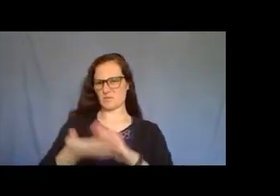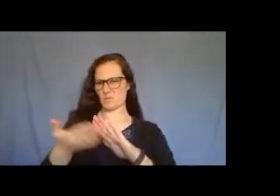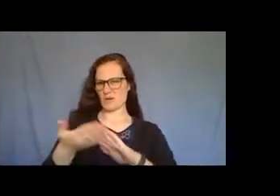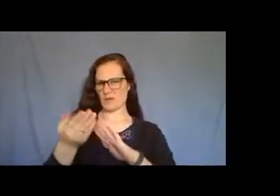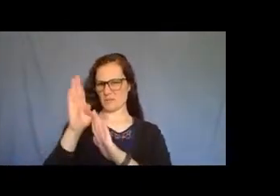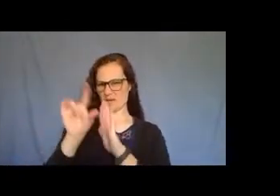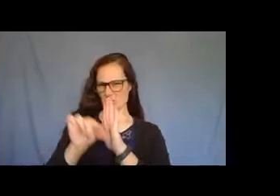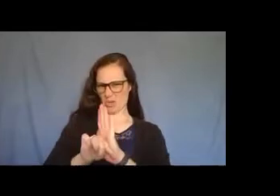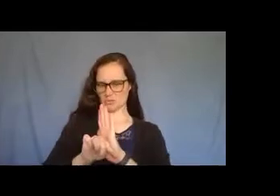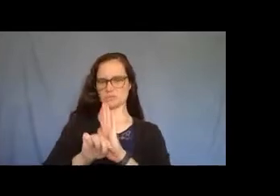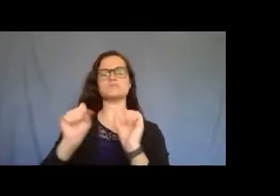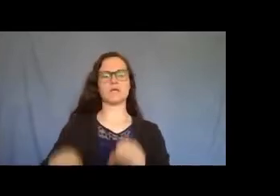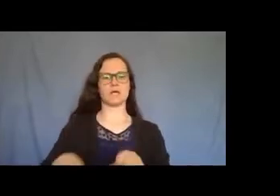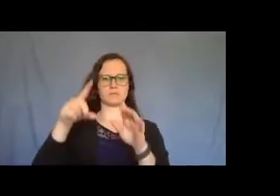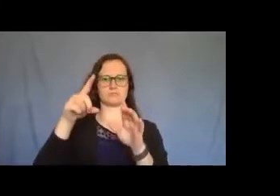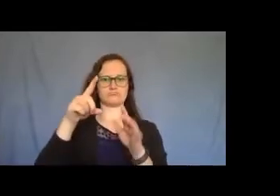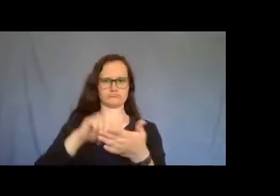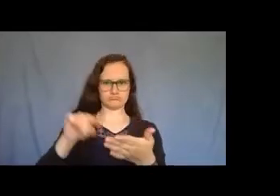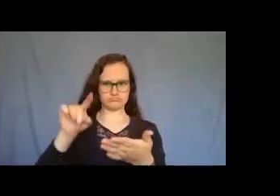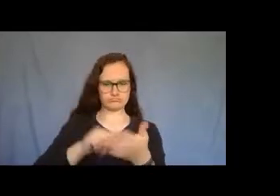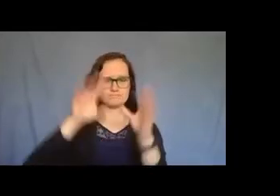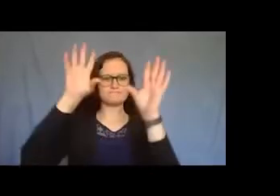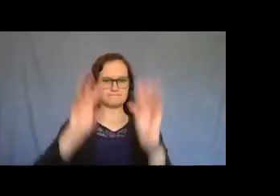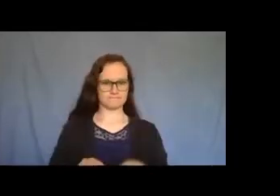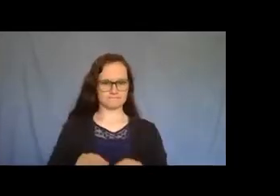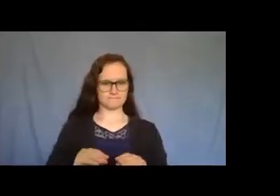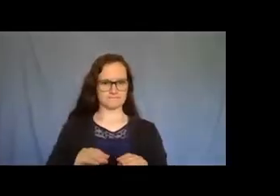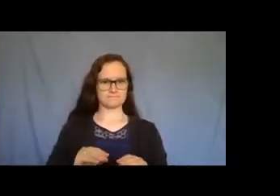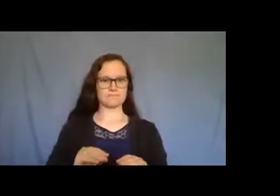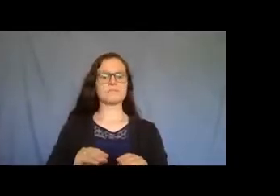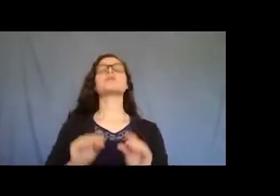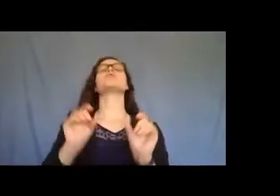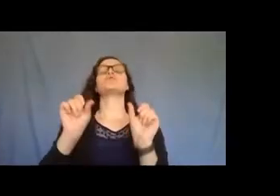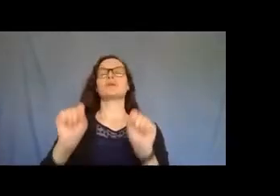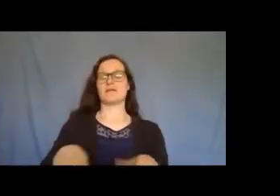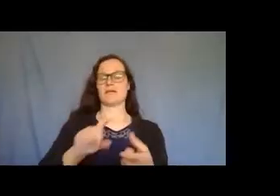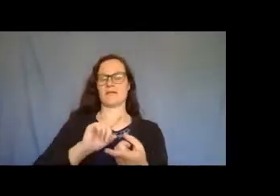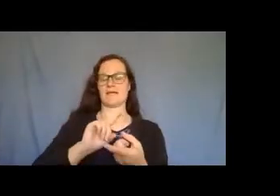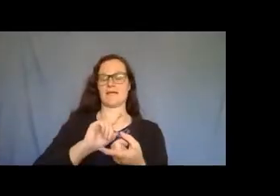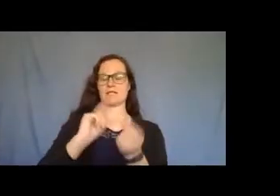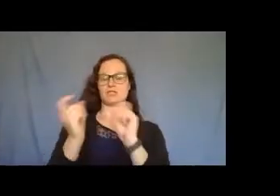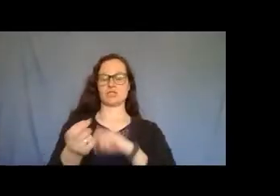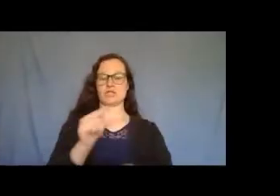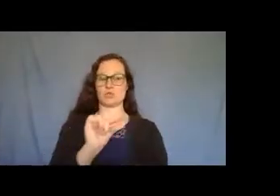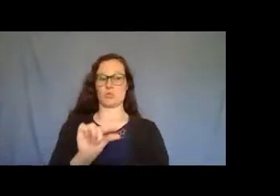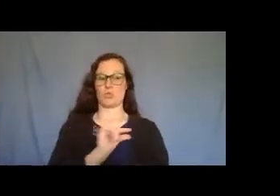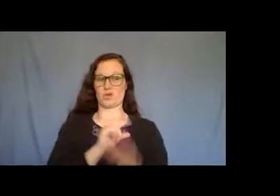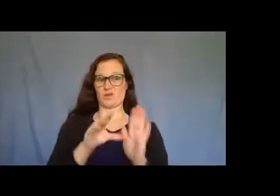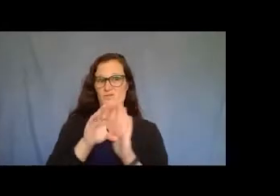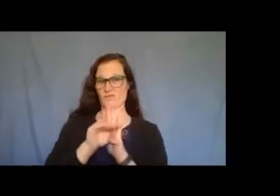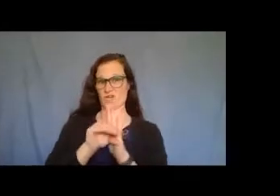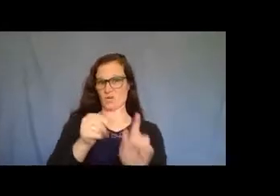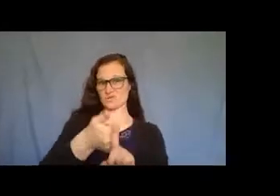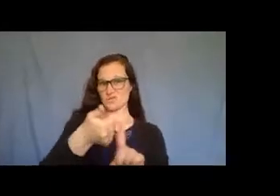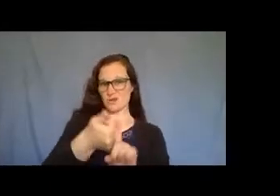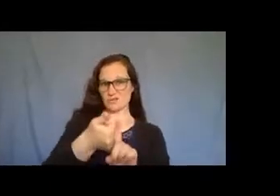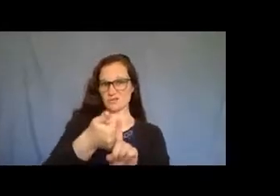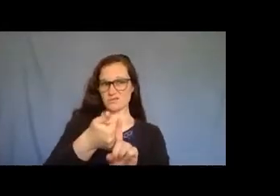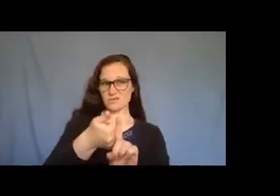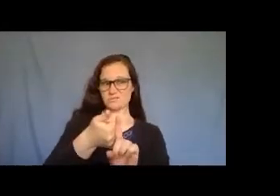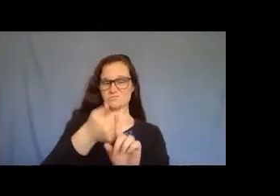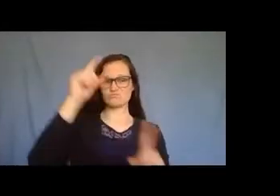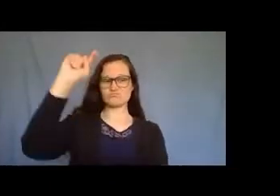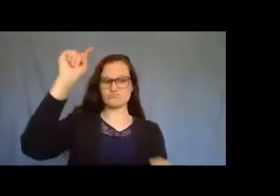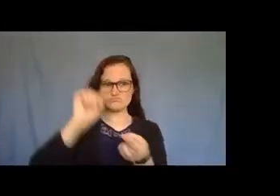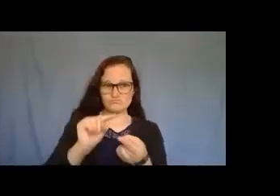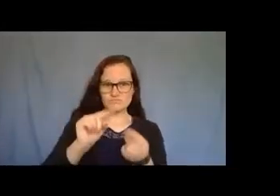reduce the video quality by unchecking the Enable HD feature, mute your audio,